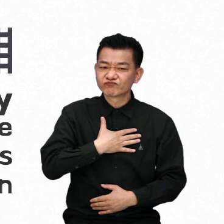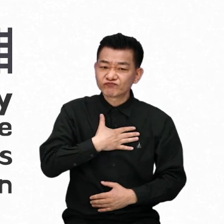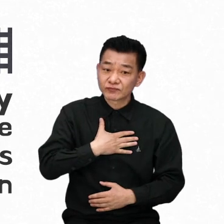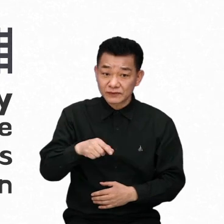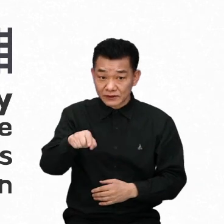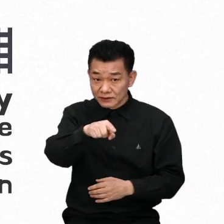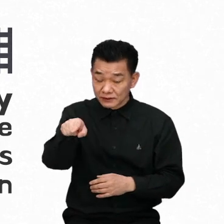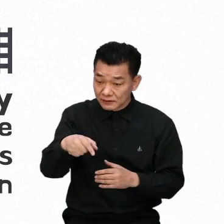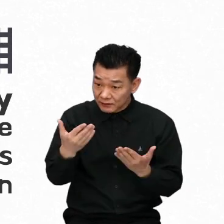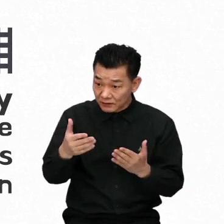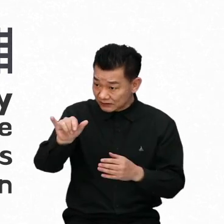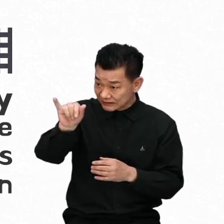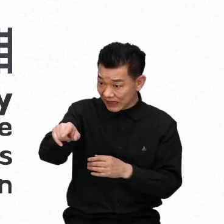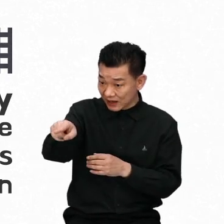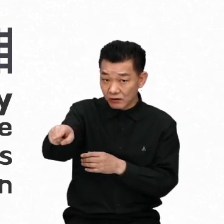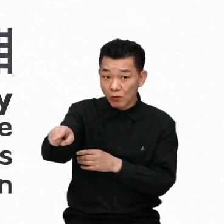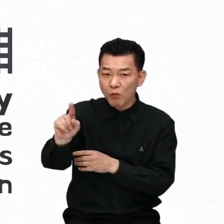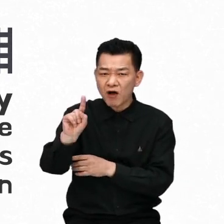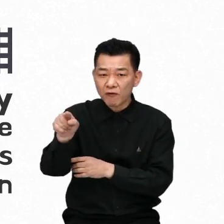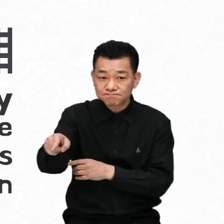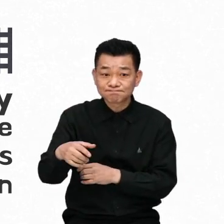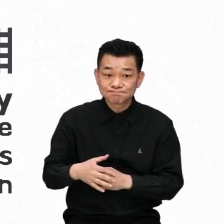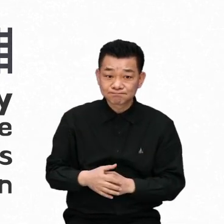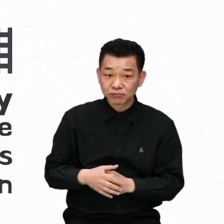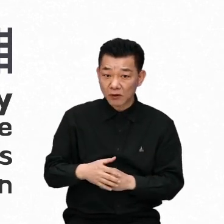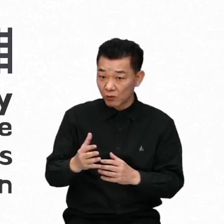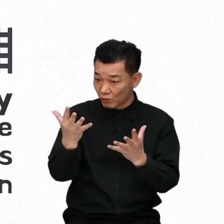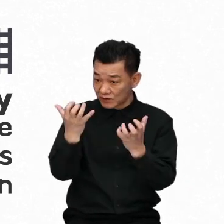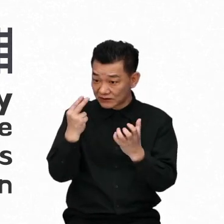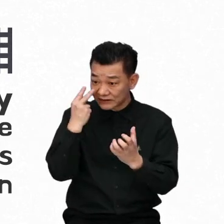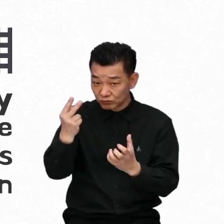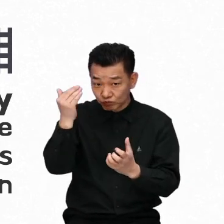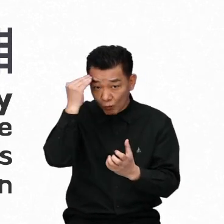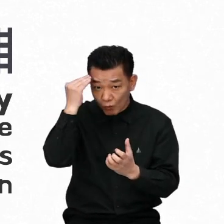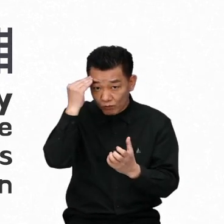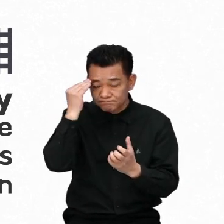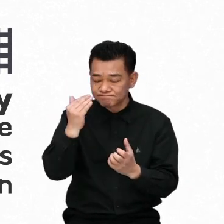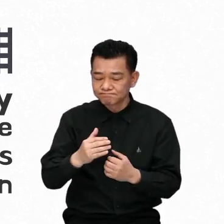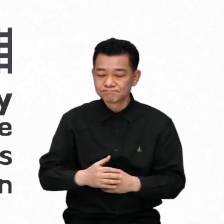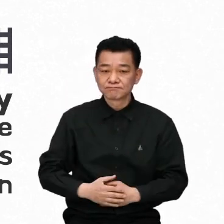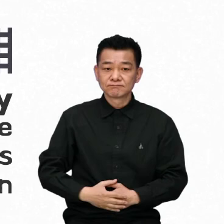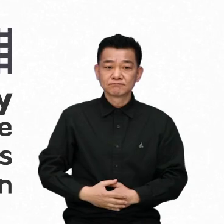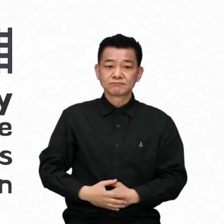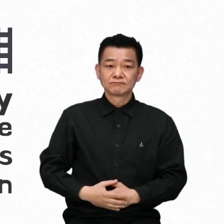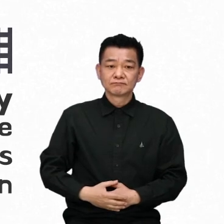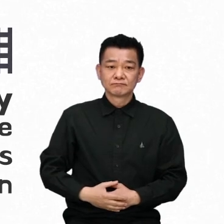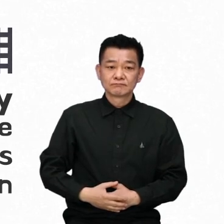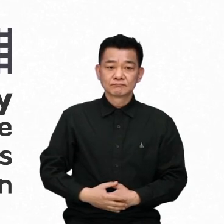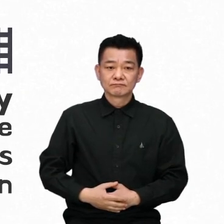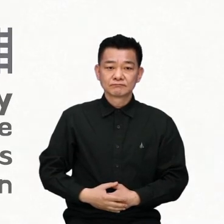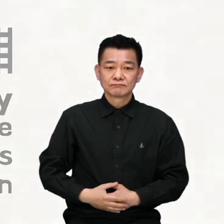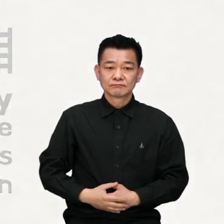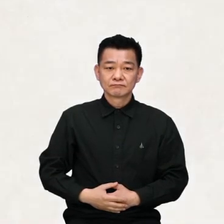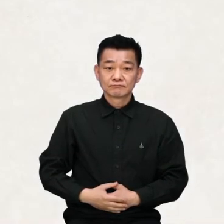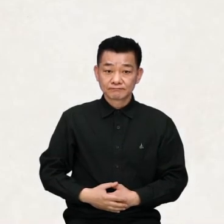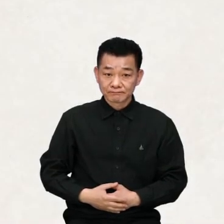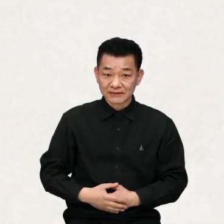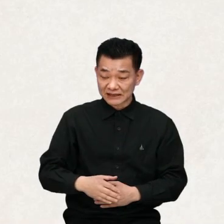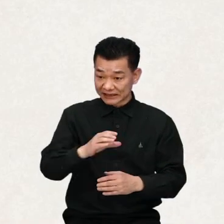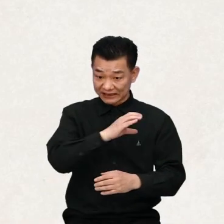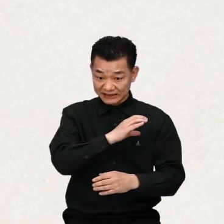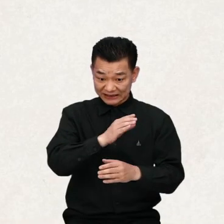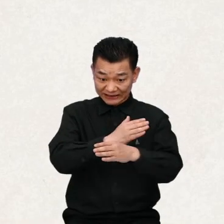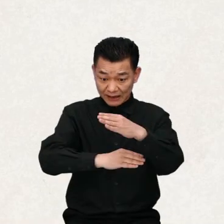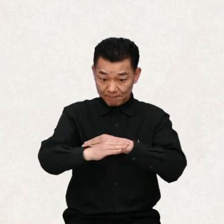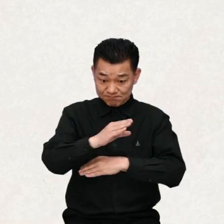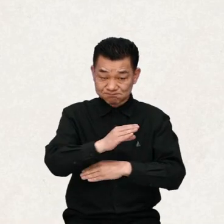curious about what she does there. All right, then let's find them out one by one. The